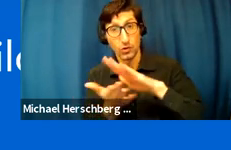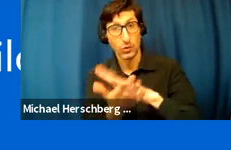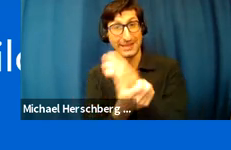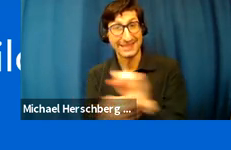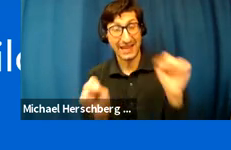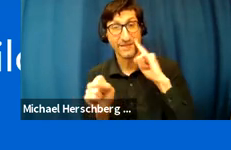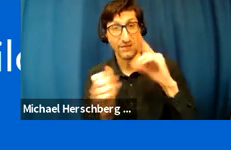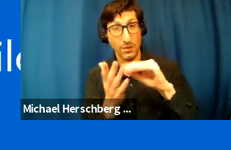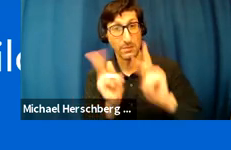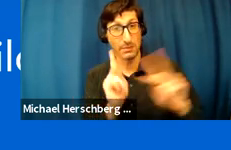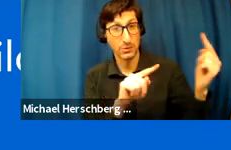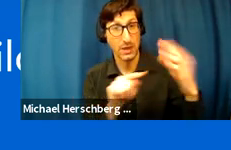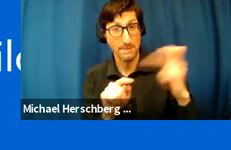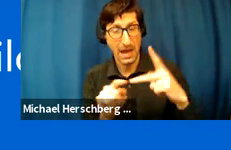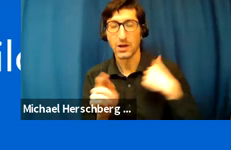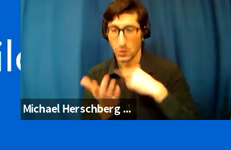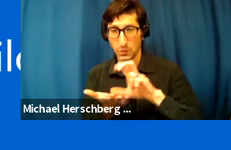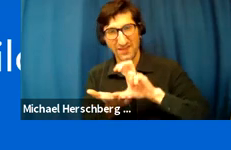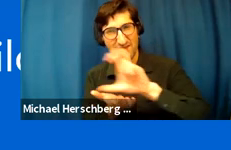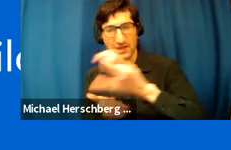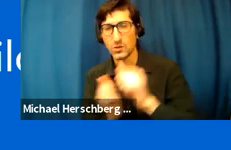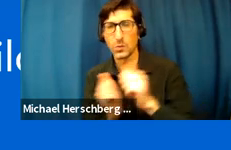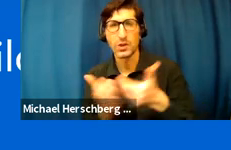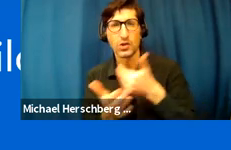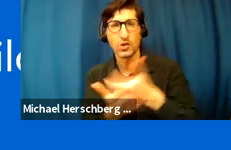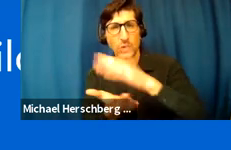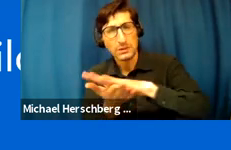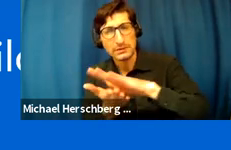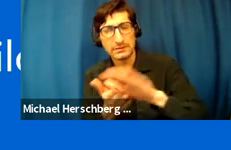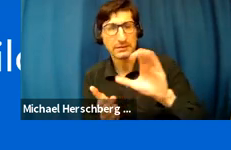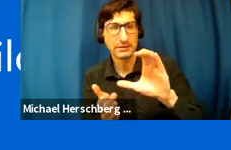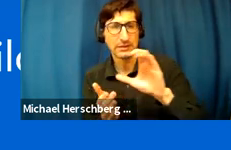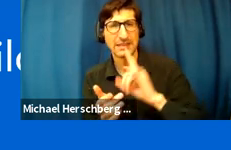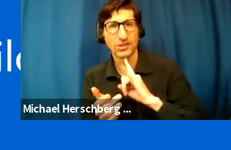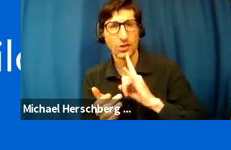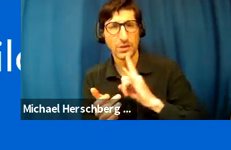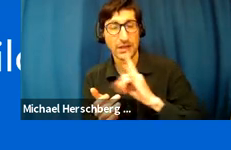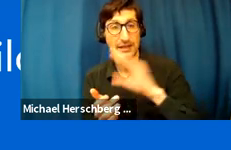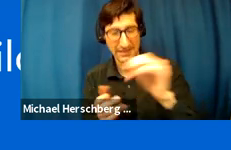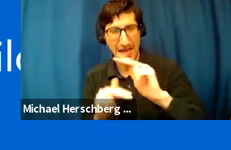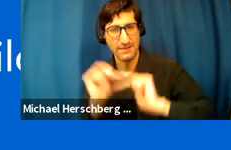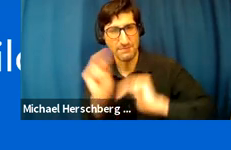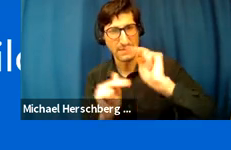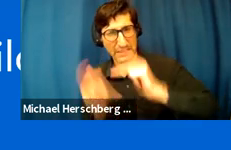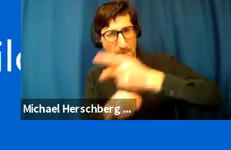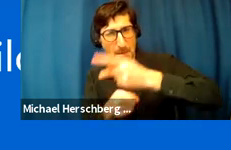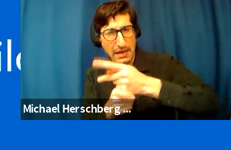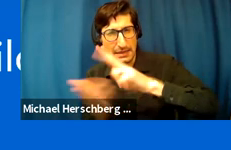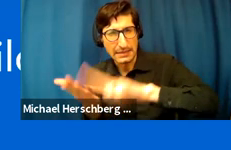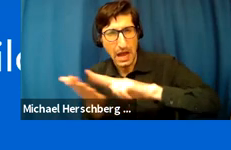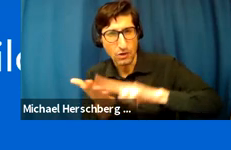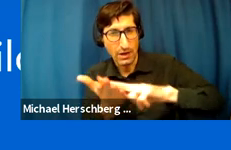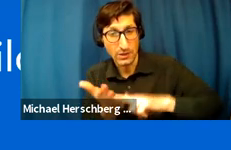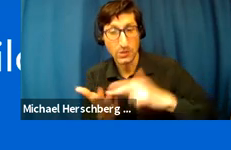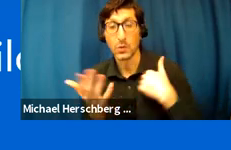making investments in new custodians and increasing our spending on facilities maintenance contracts. Our goal is simple. We want buildings